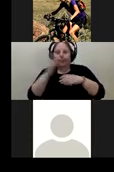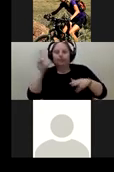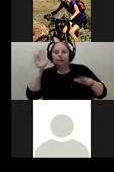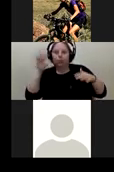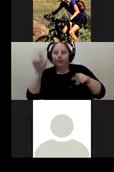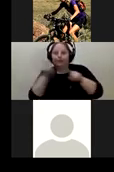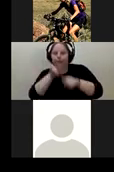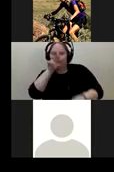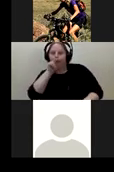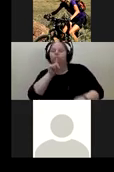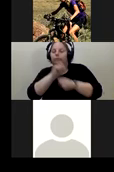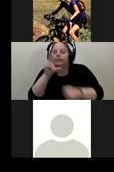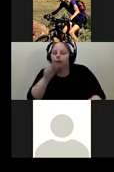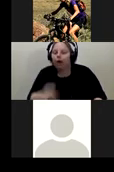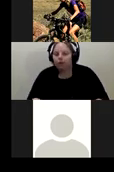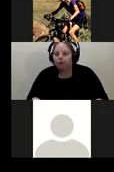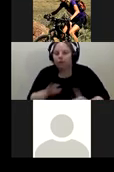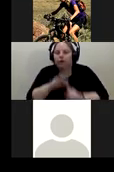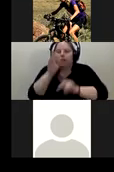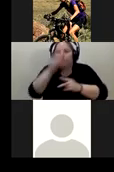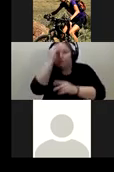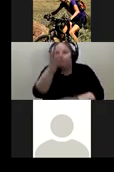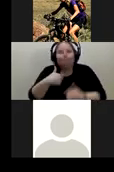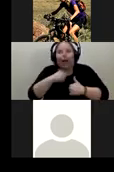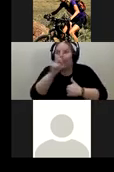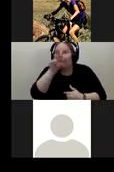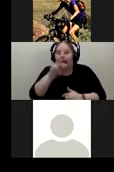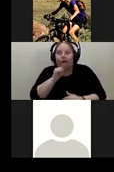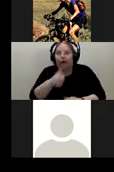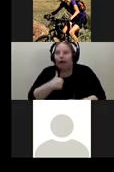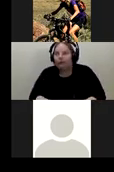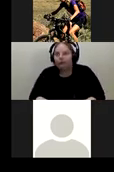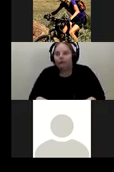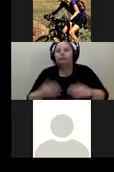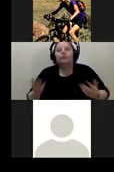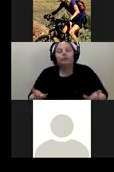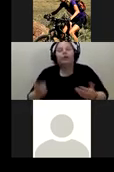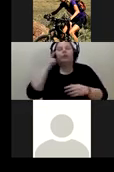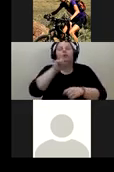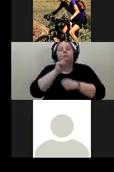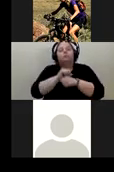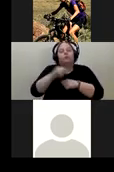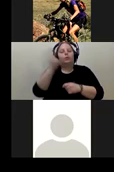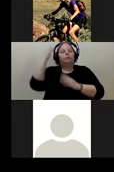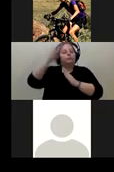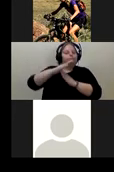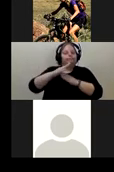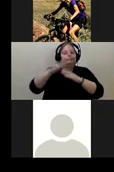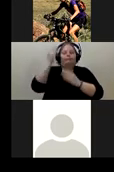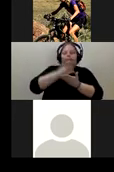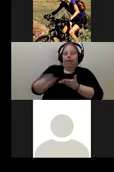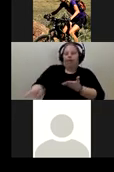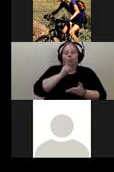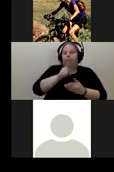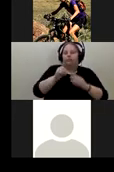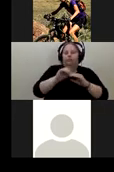we let people know I'm not a duck, right? I think that's where one of the biggest failings is, and it's